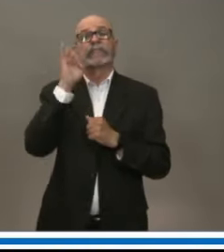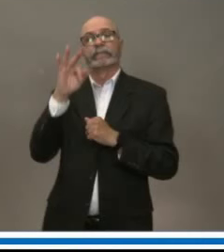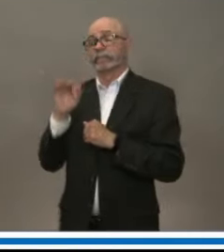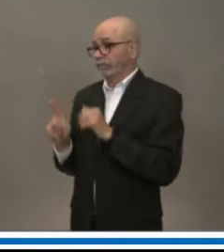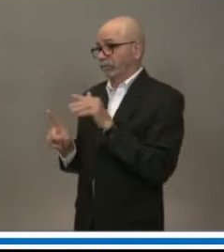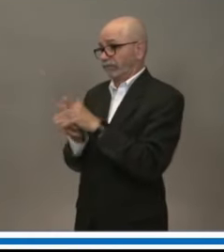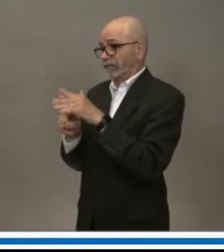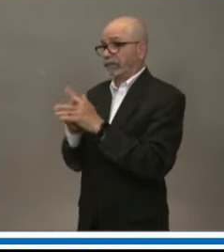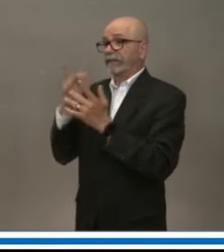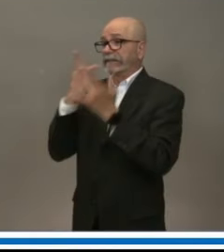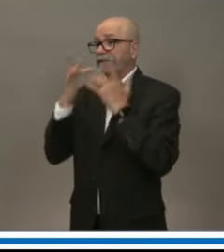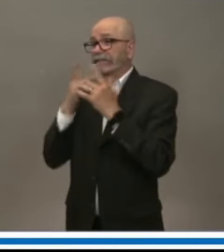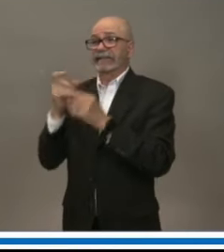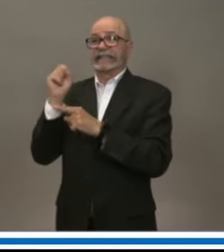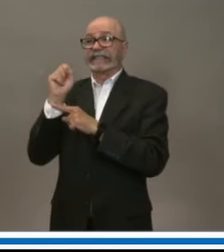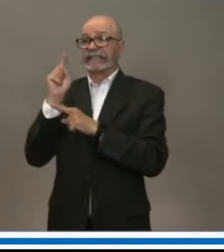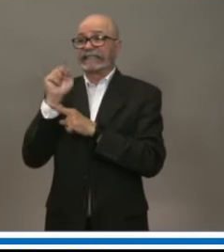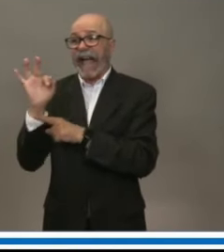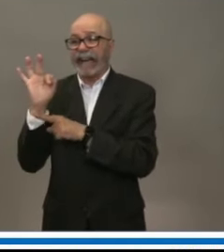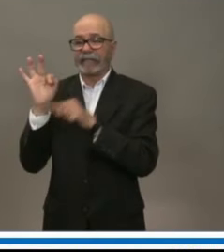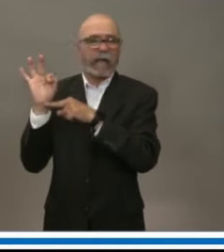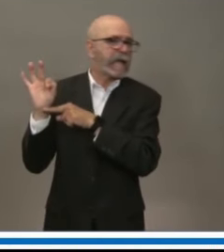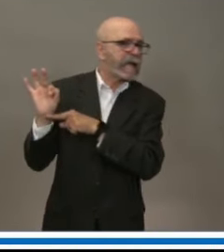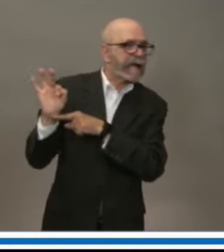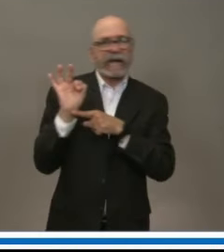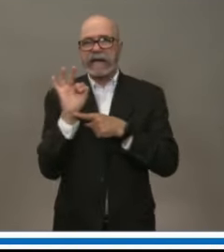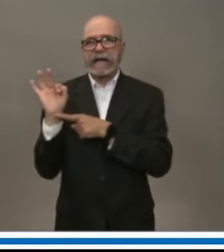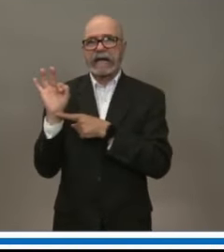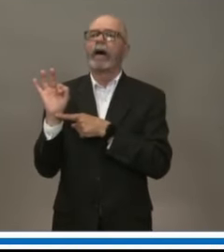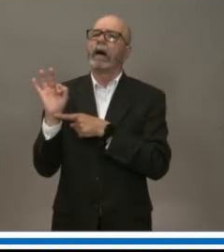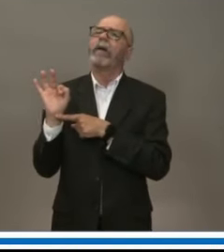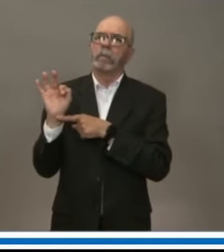care group, we have on a number of occasions we've